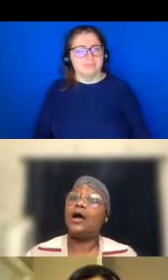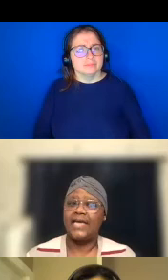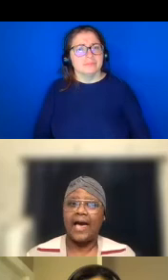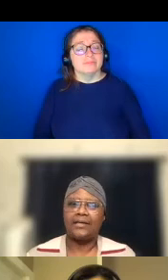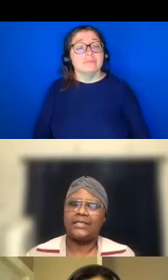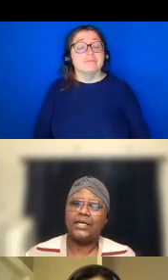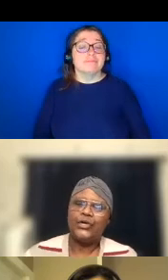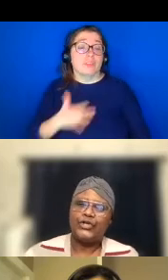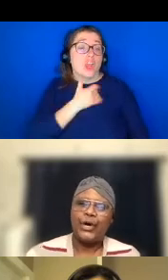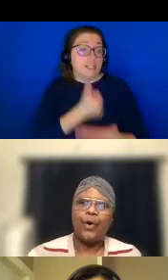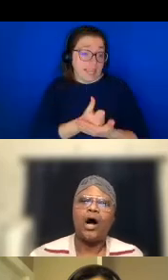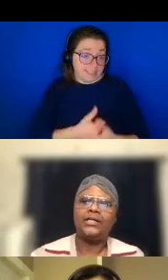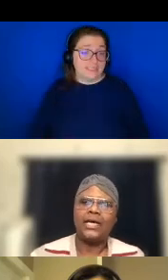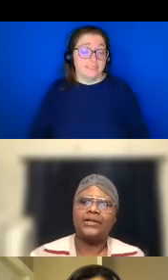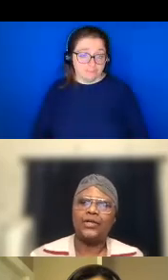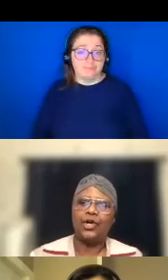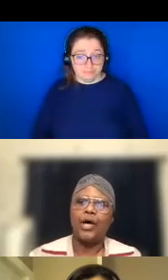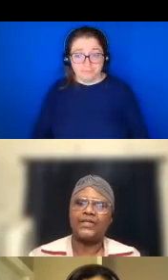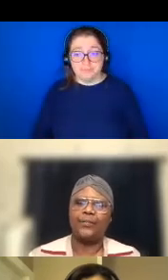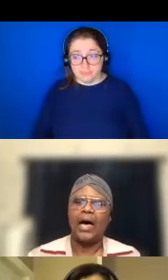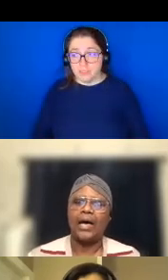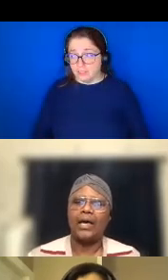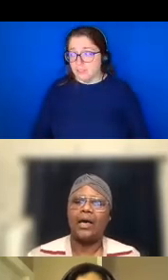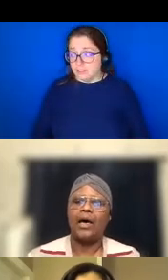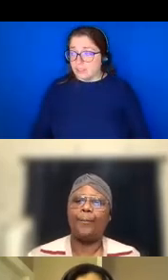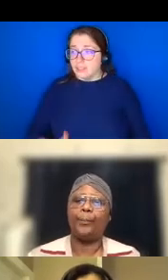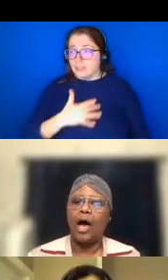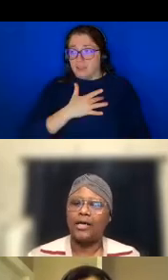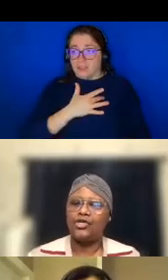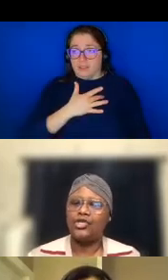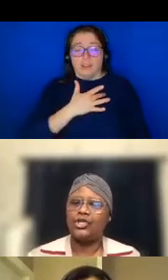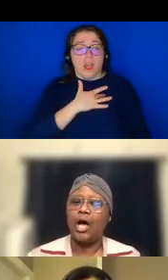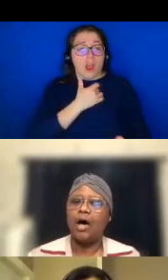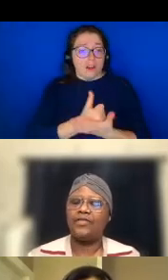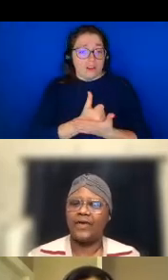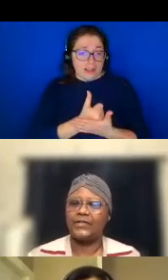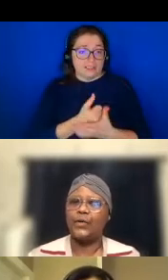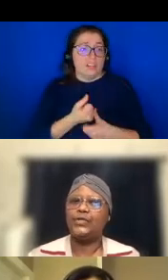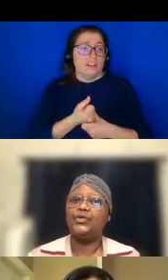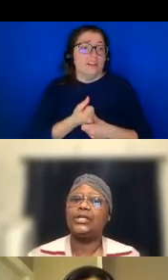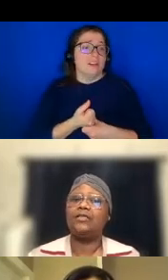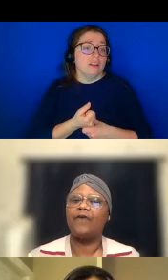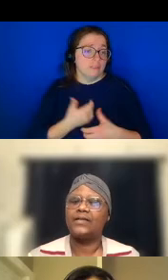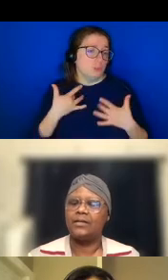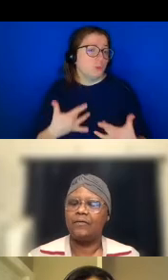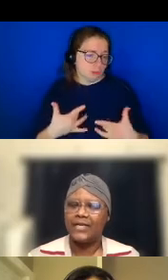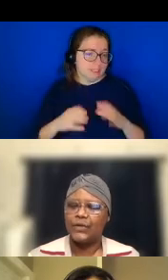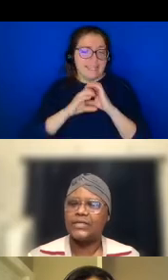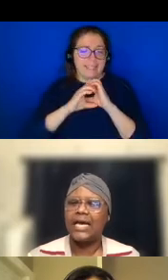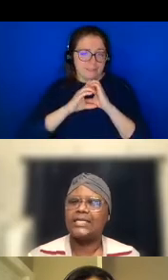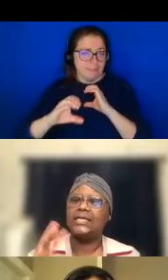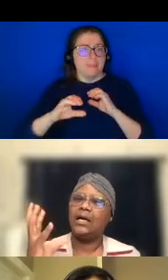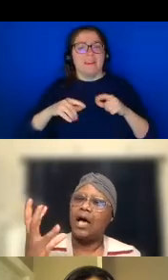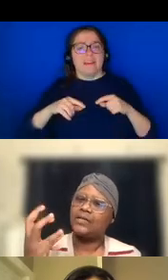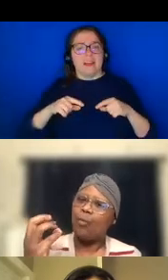Heart attacks. So heart attacks are caused by blockage of the vessels. Usually the vessels